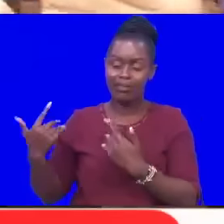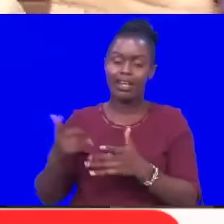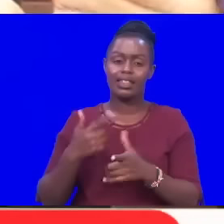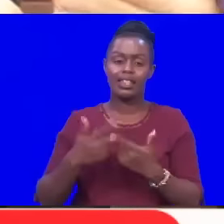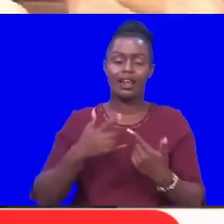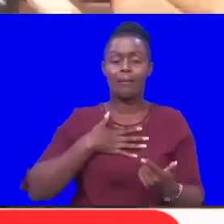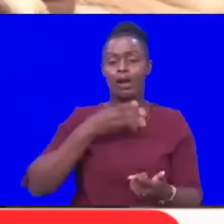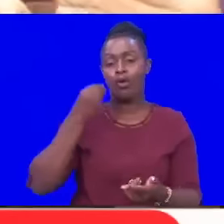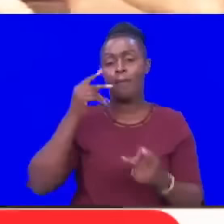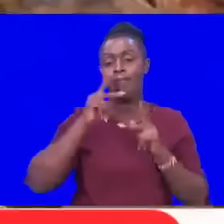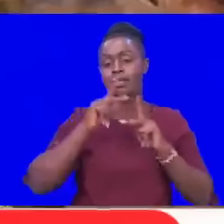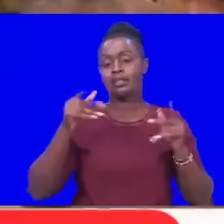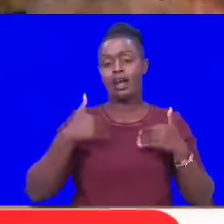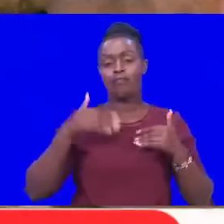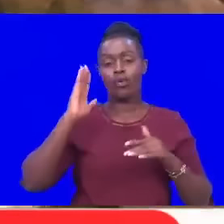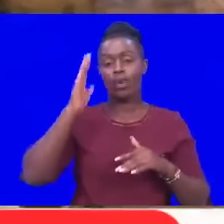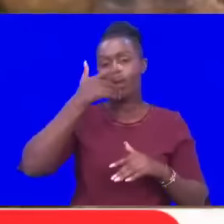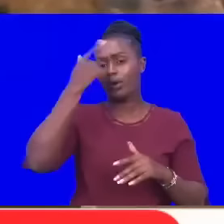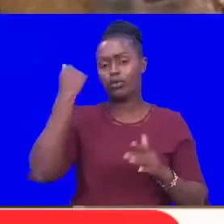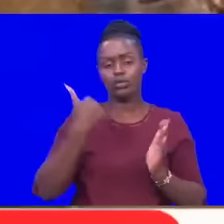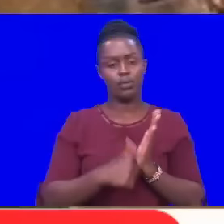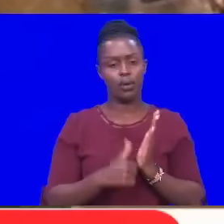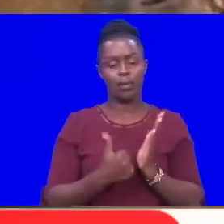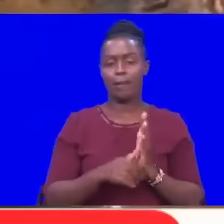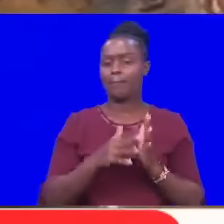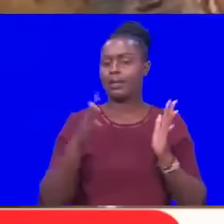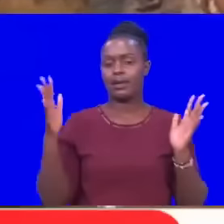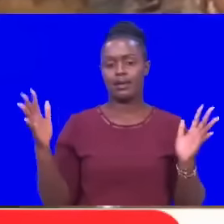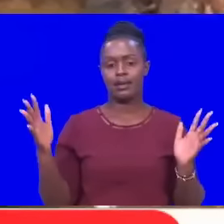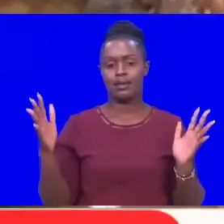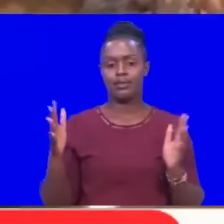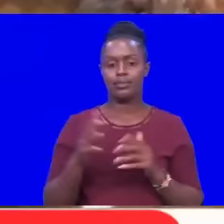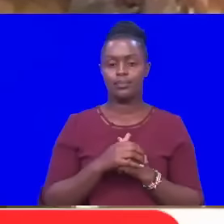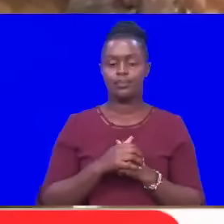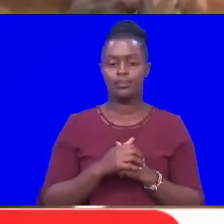nime tayari nimeona niyo shinda. Arnold Adidi, TV 47.